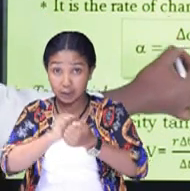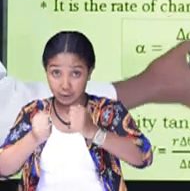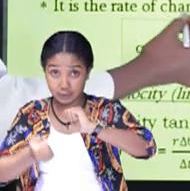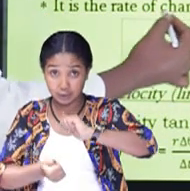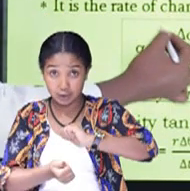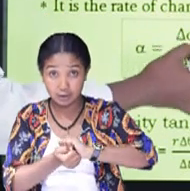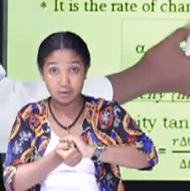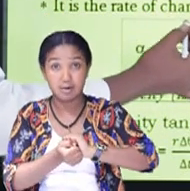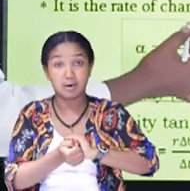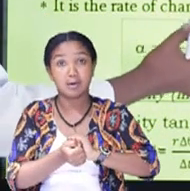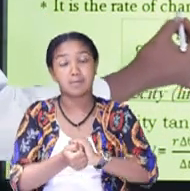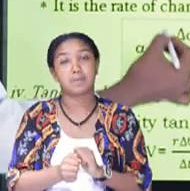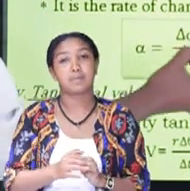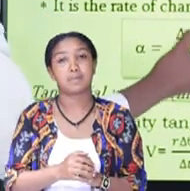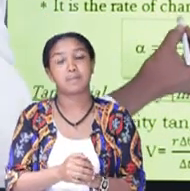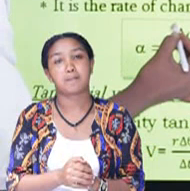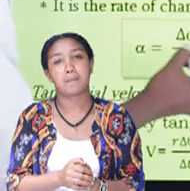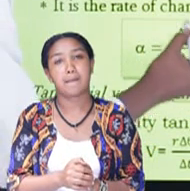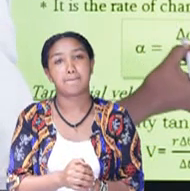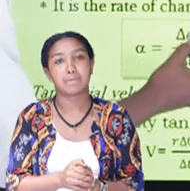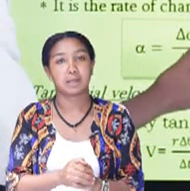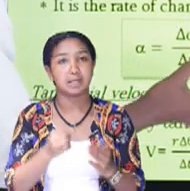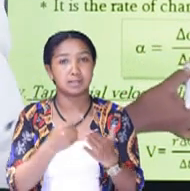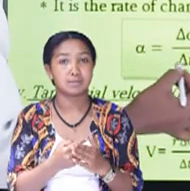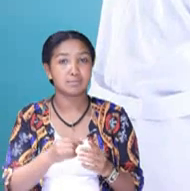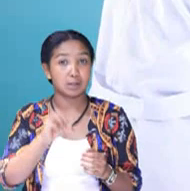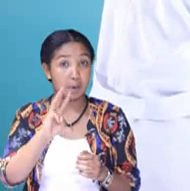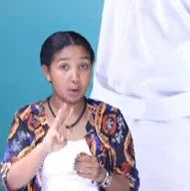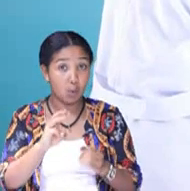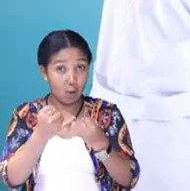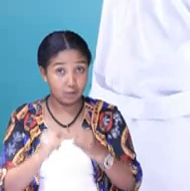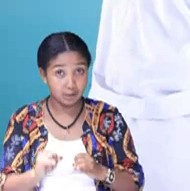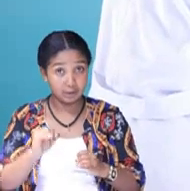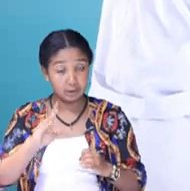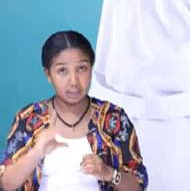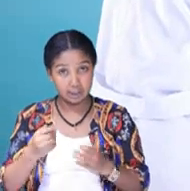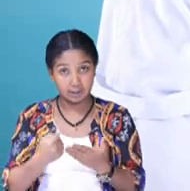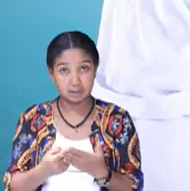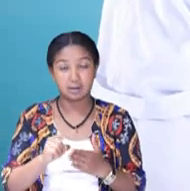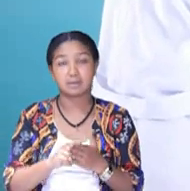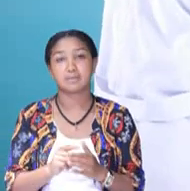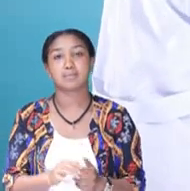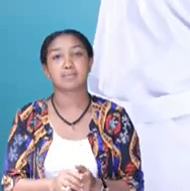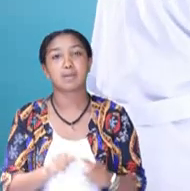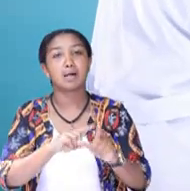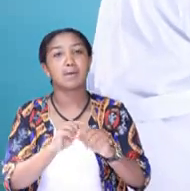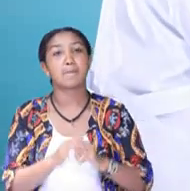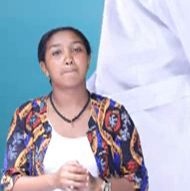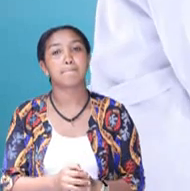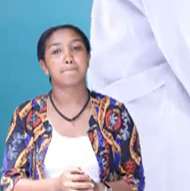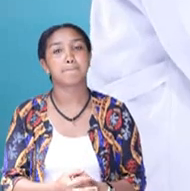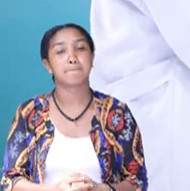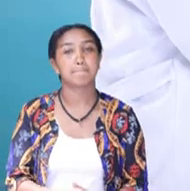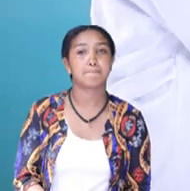change in angular velocity. Here is delta W over delta T. This is angular velocity. The rate of